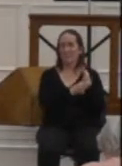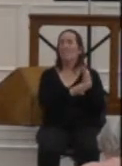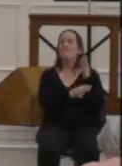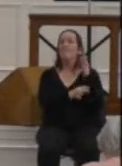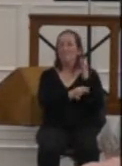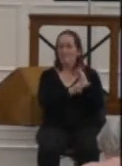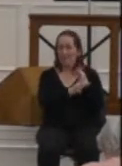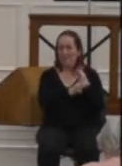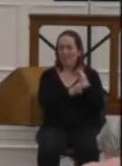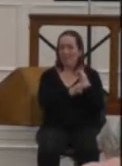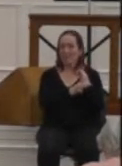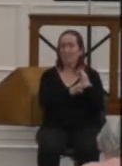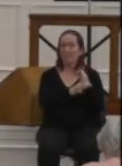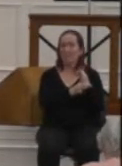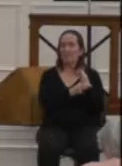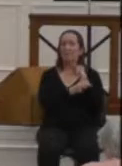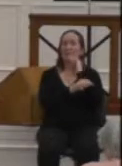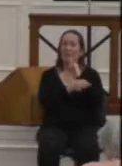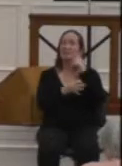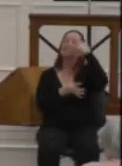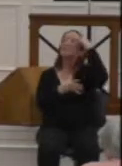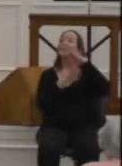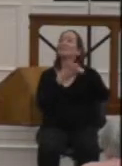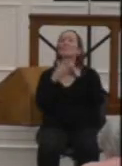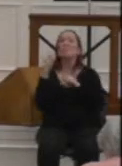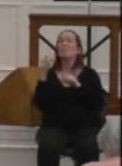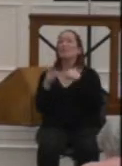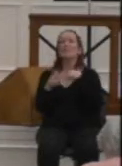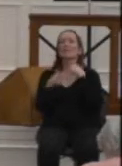is believing in what I cannot see.